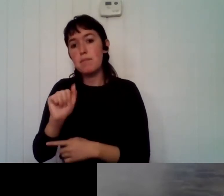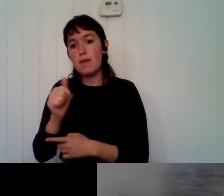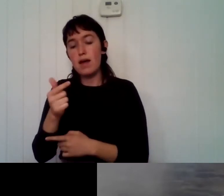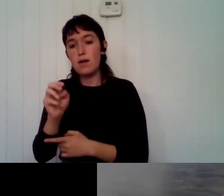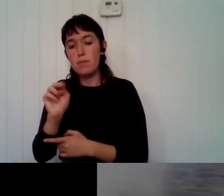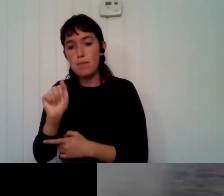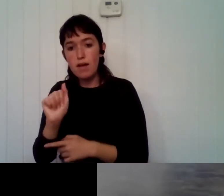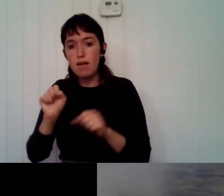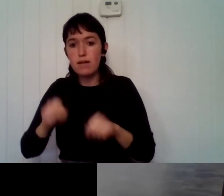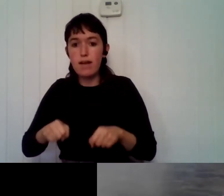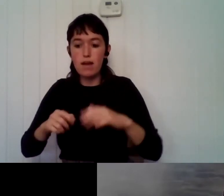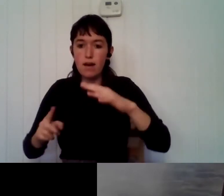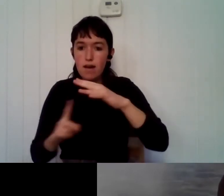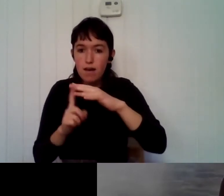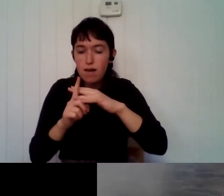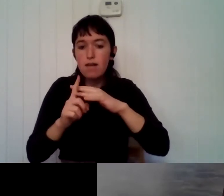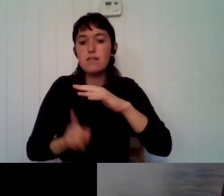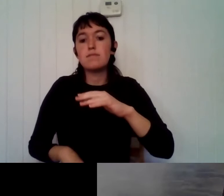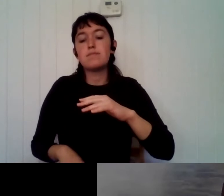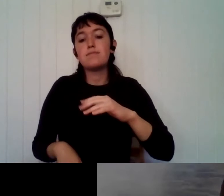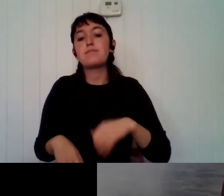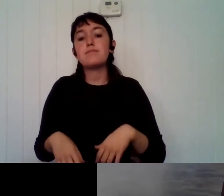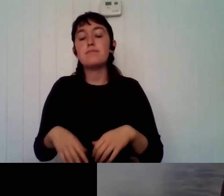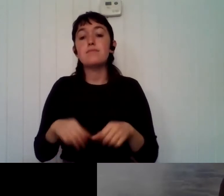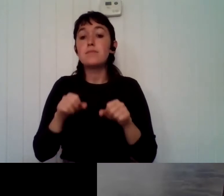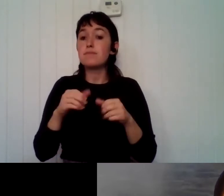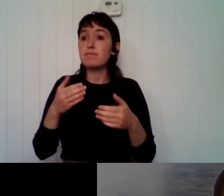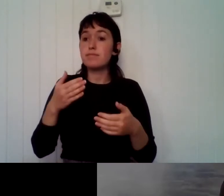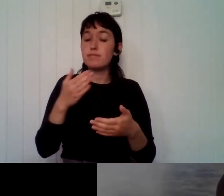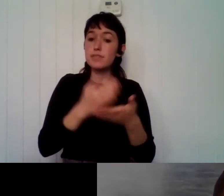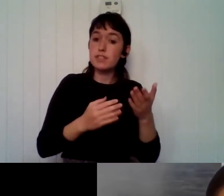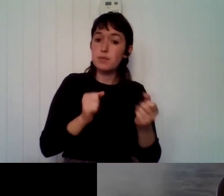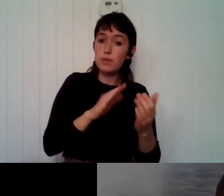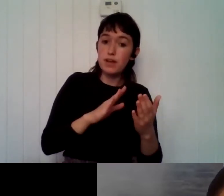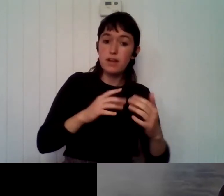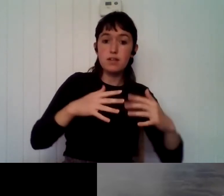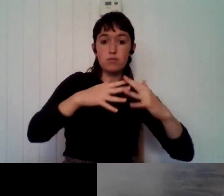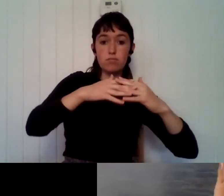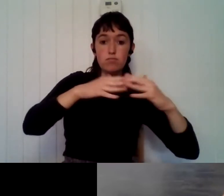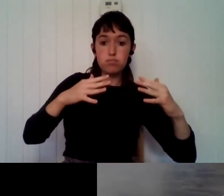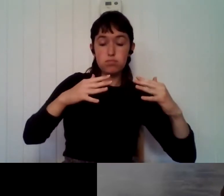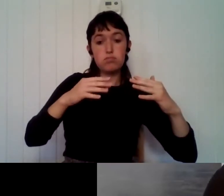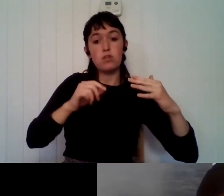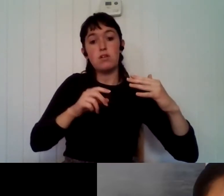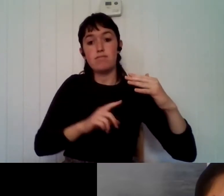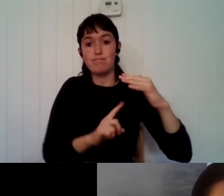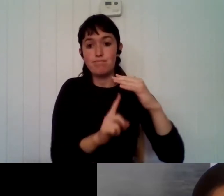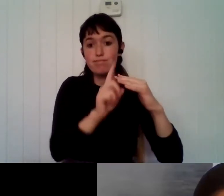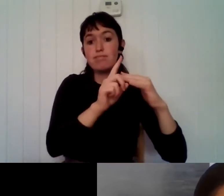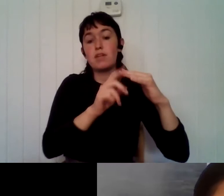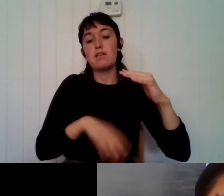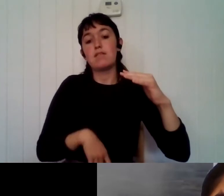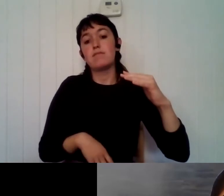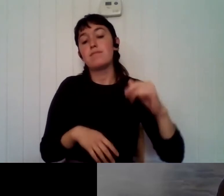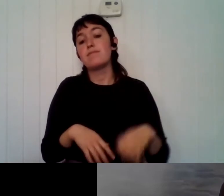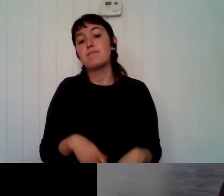it's because you are basically cracking open the Earth, and then the magma is like, oh yeah, I have a place to go out, and boom, and goes out. That's the